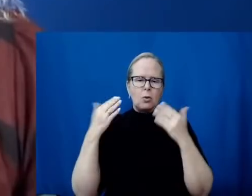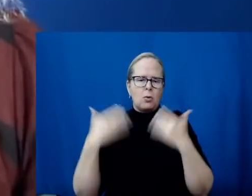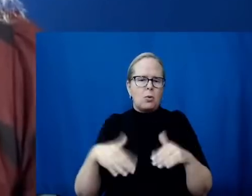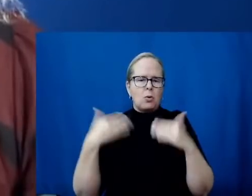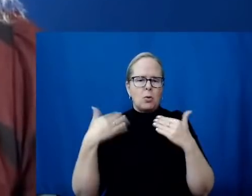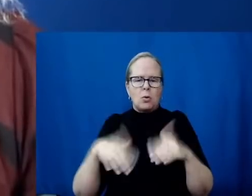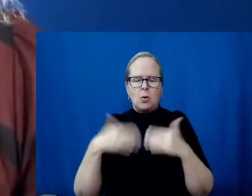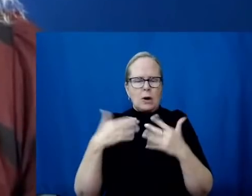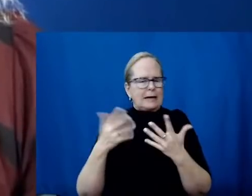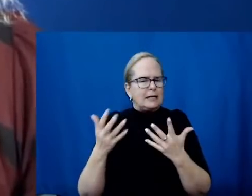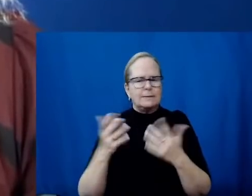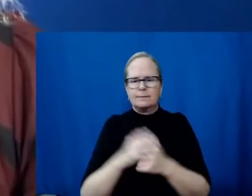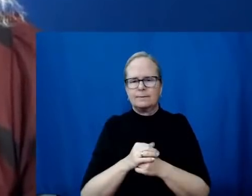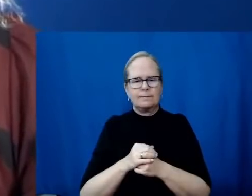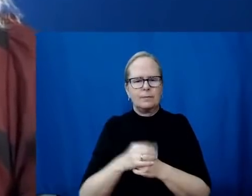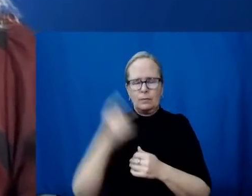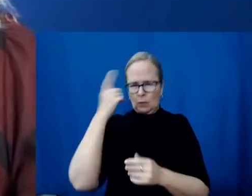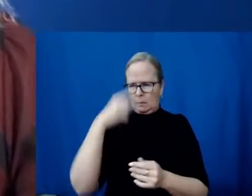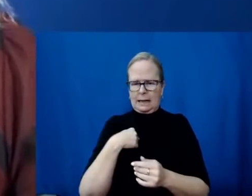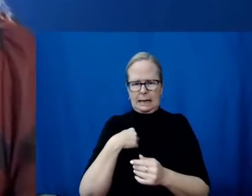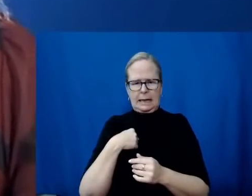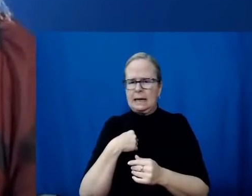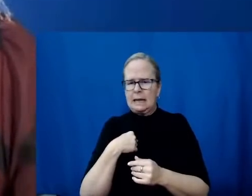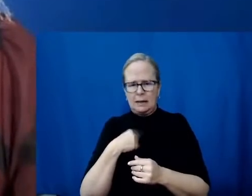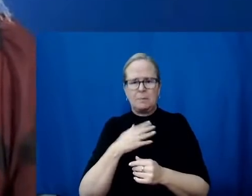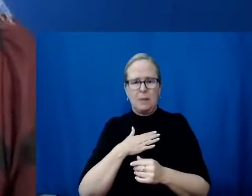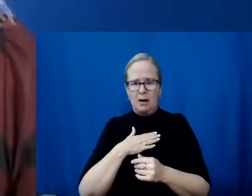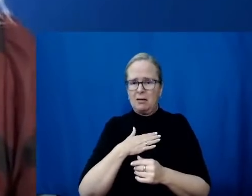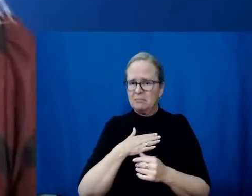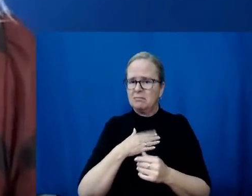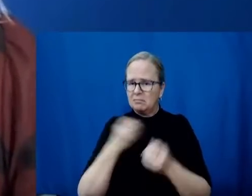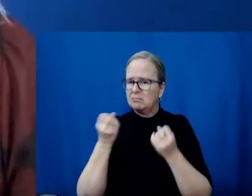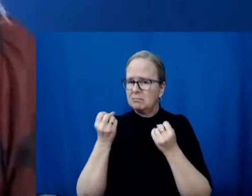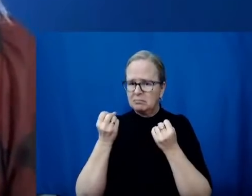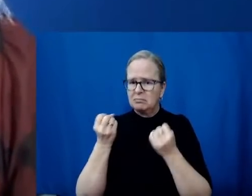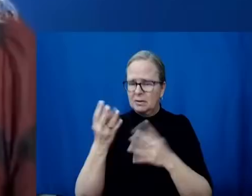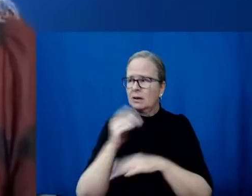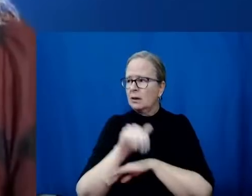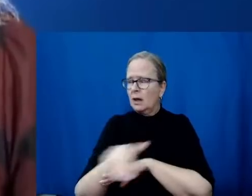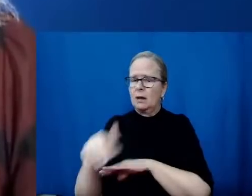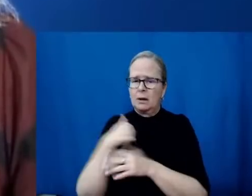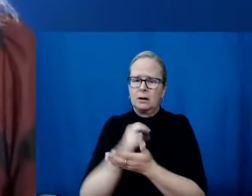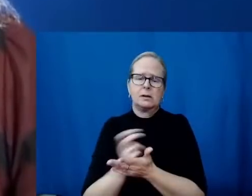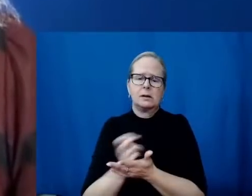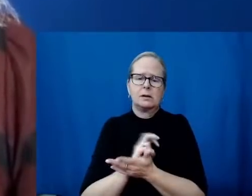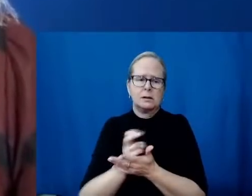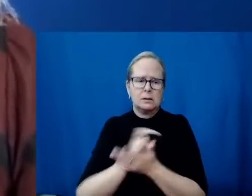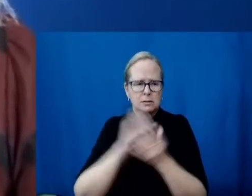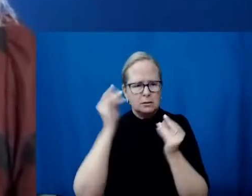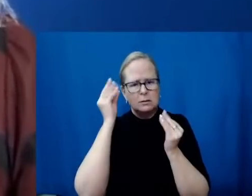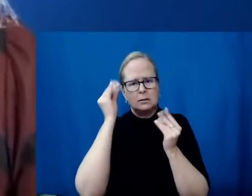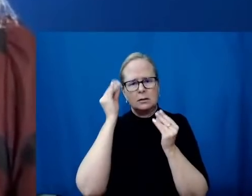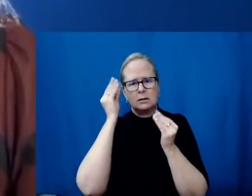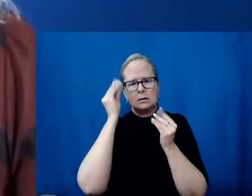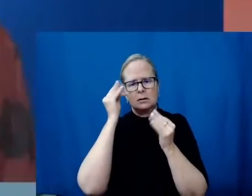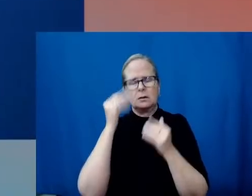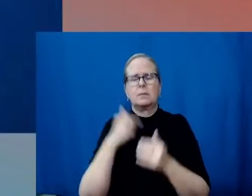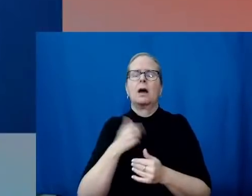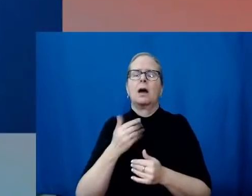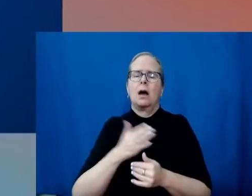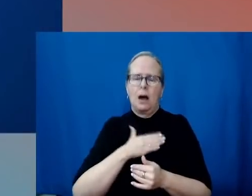is something that many days I think keeps me up at night. So I am very, very pleased to